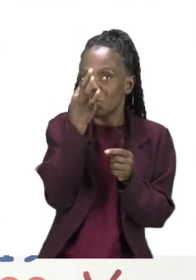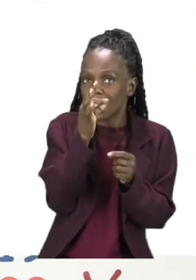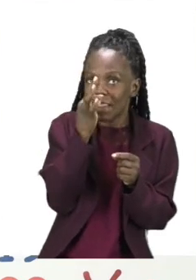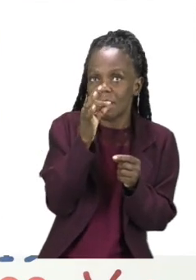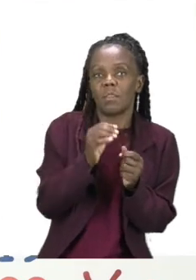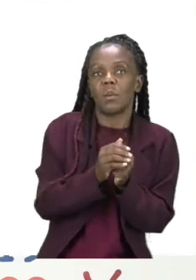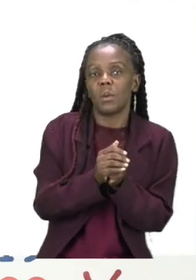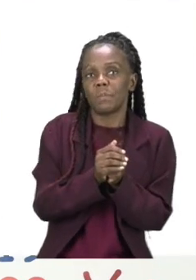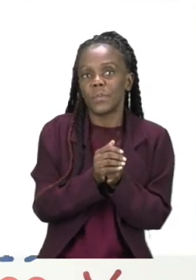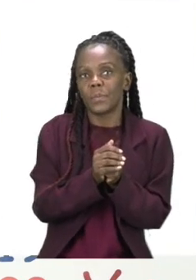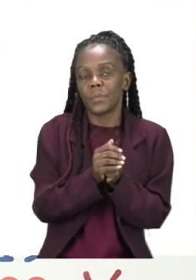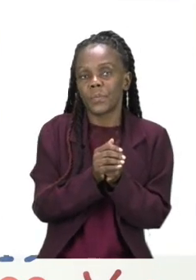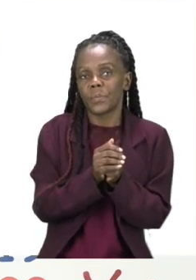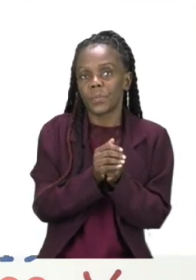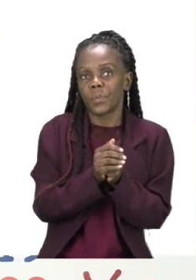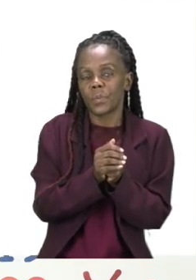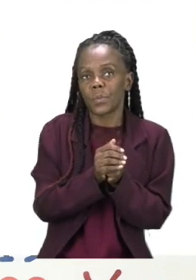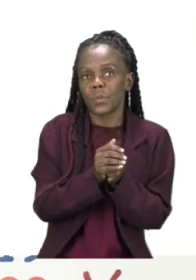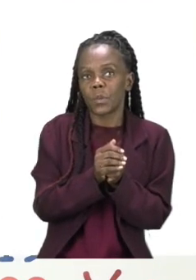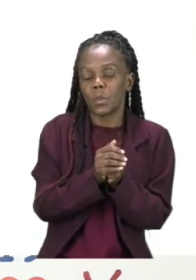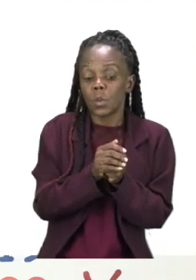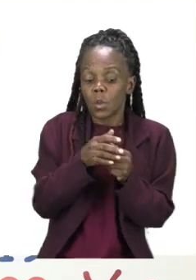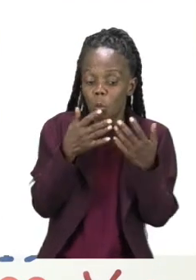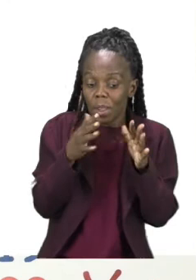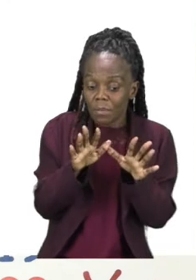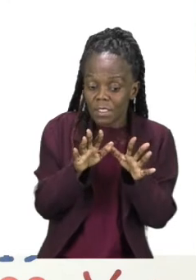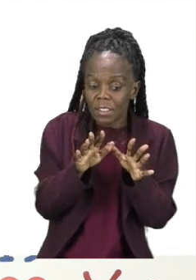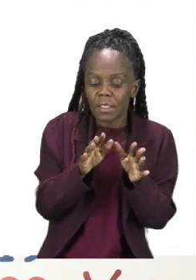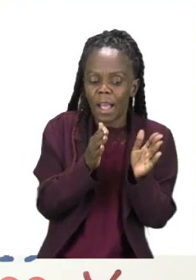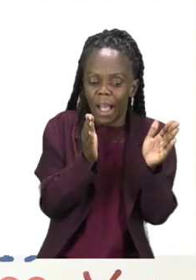numbers from small to